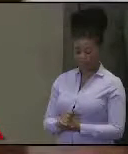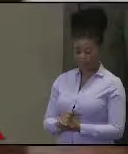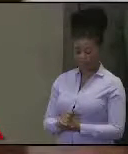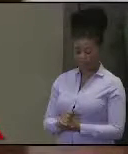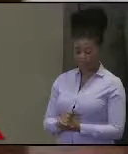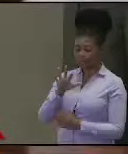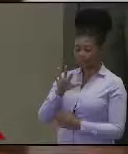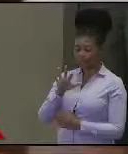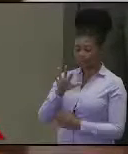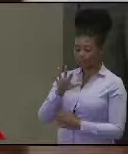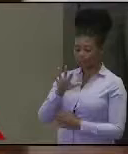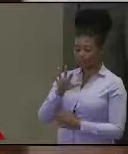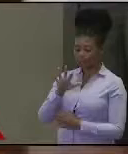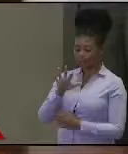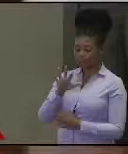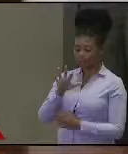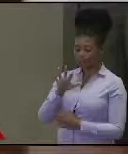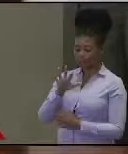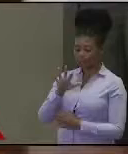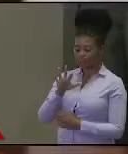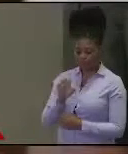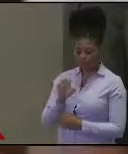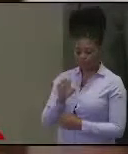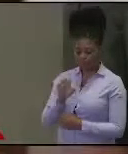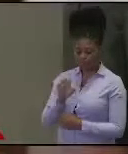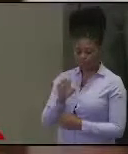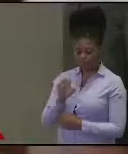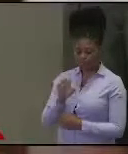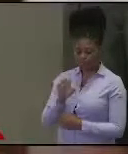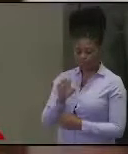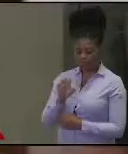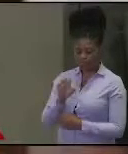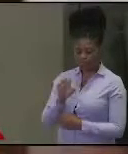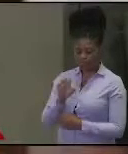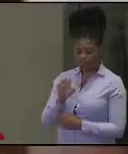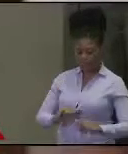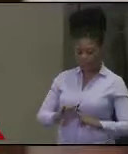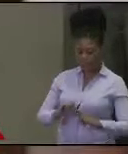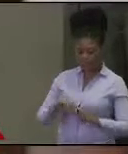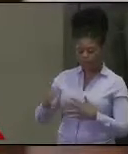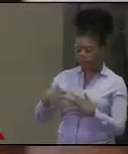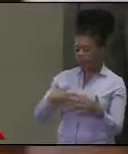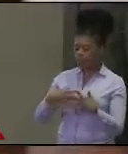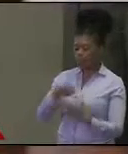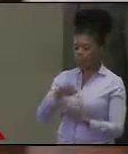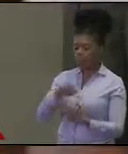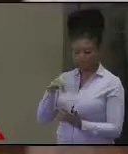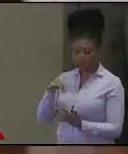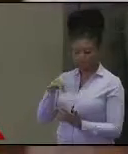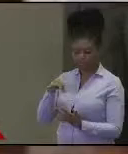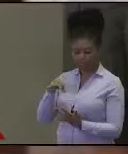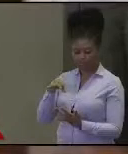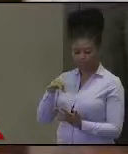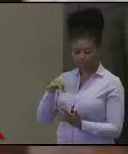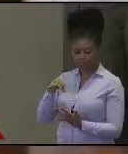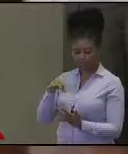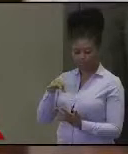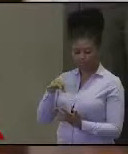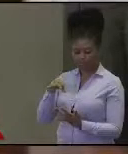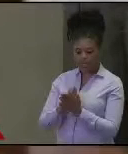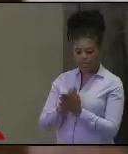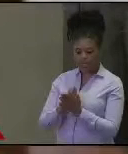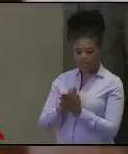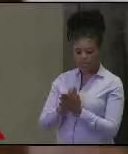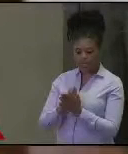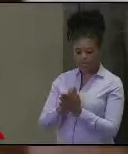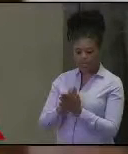Africa where all South people shall have a right to live where they choose, be divorced, and to bring